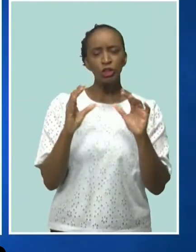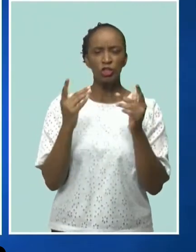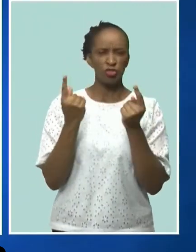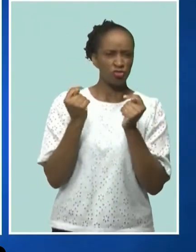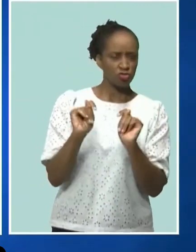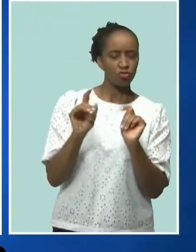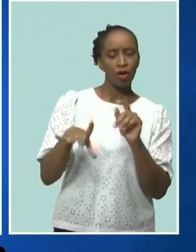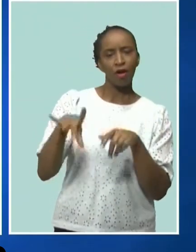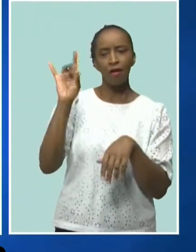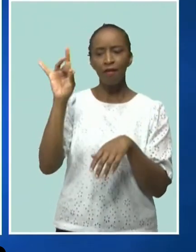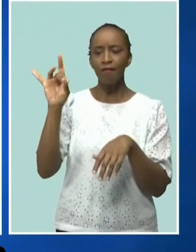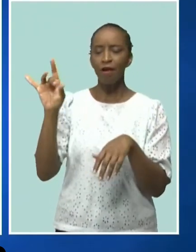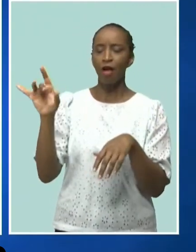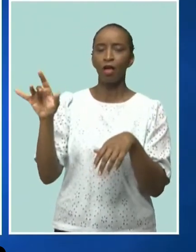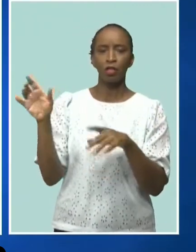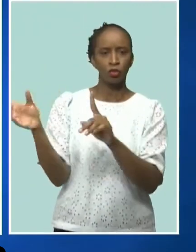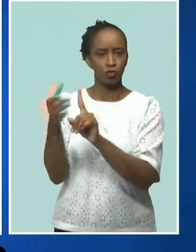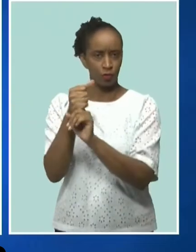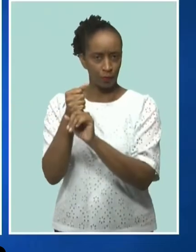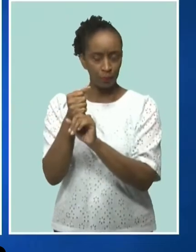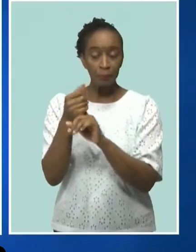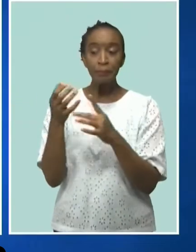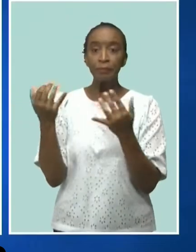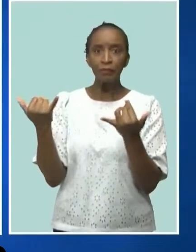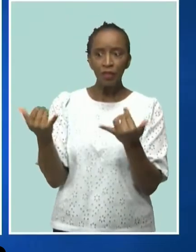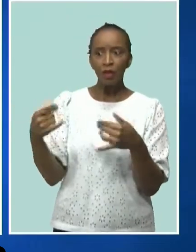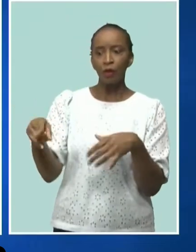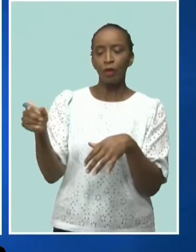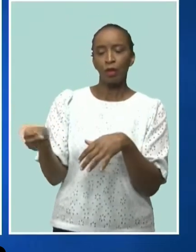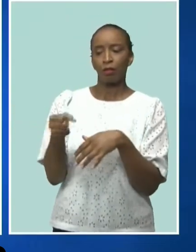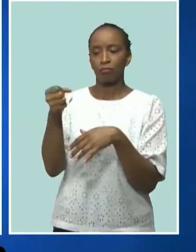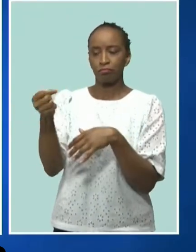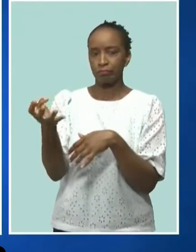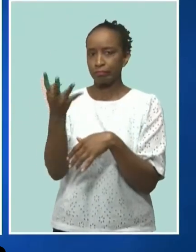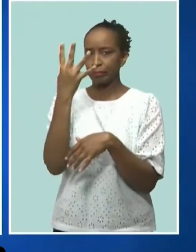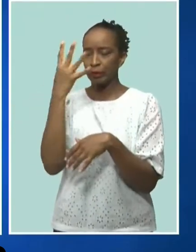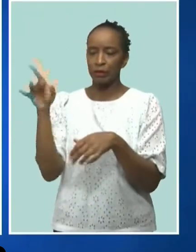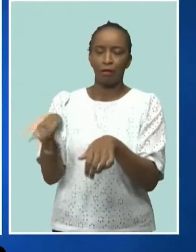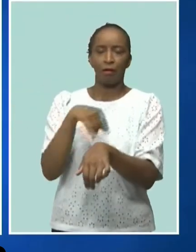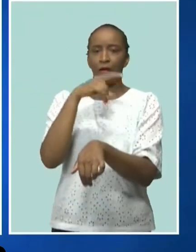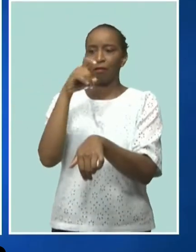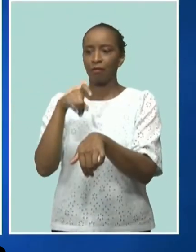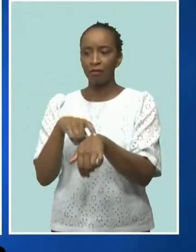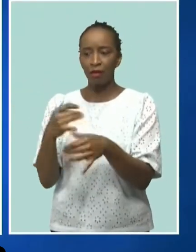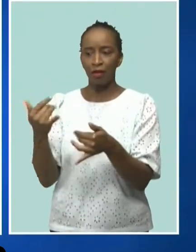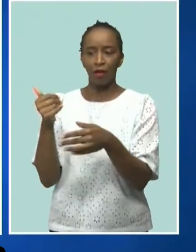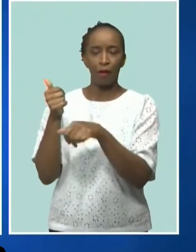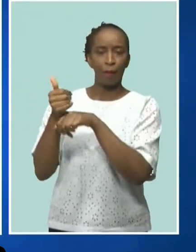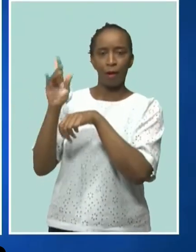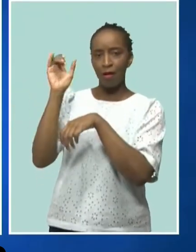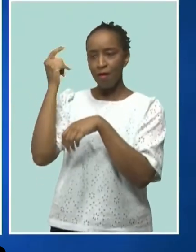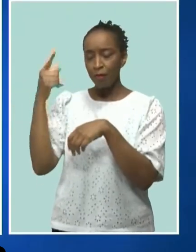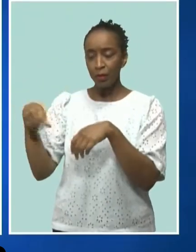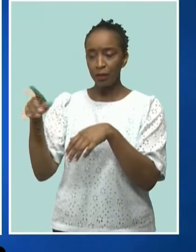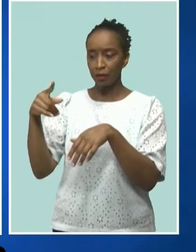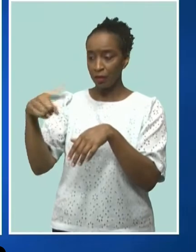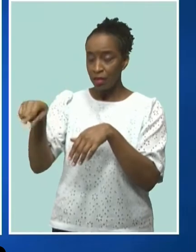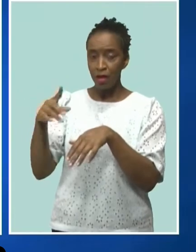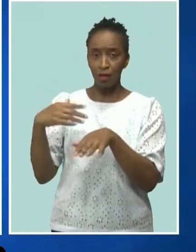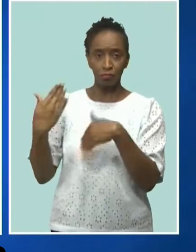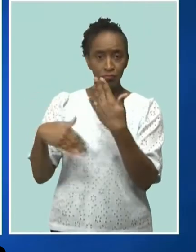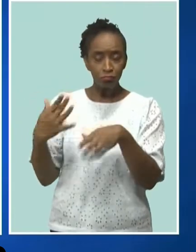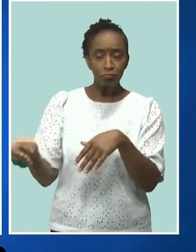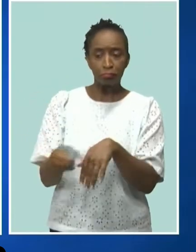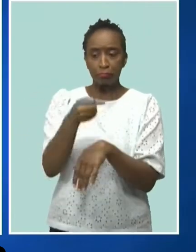Attorney General, I will tell you, my duty is to uphold the law. And whether it means the rights of